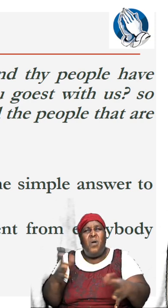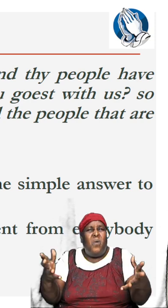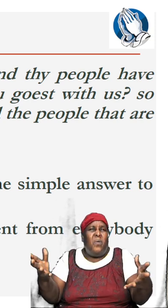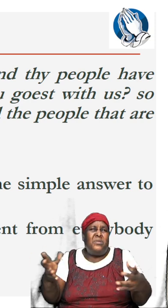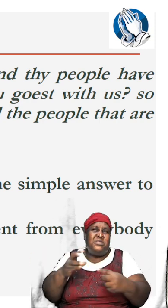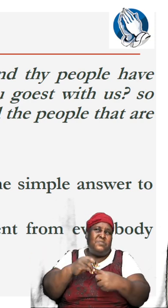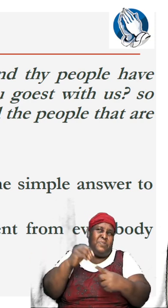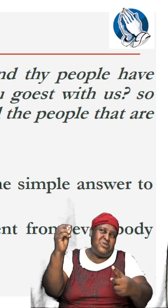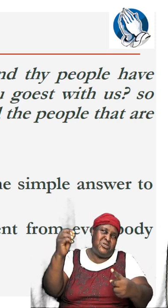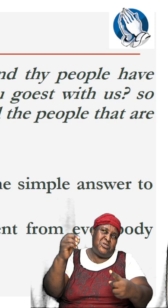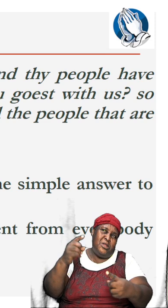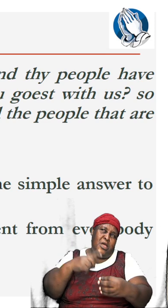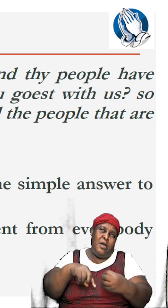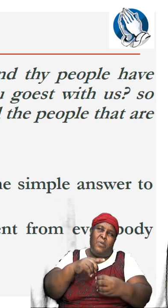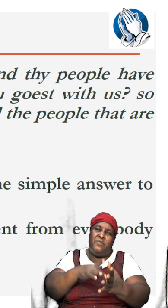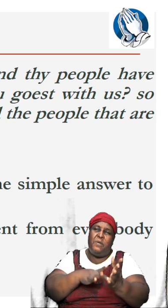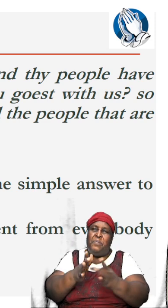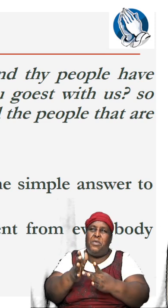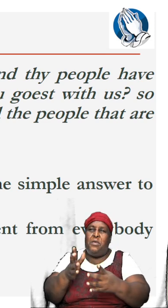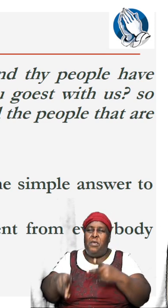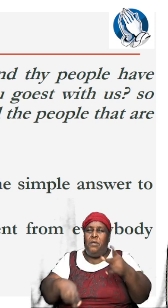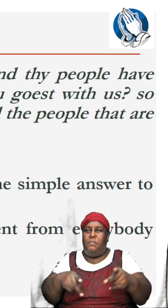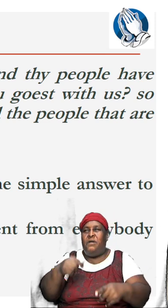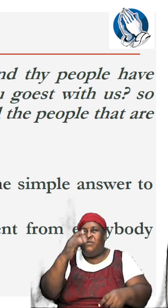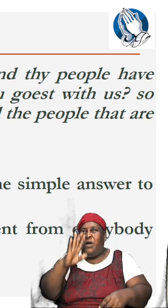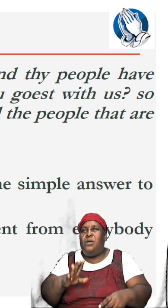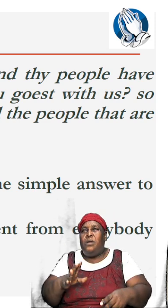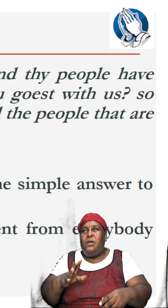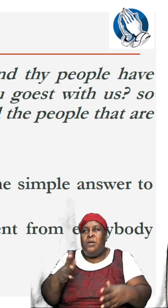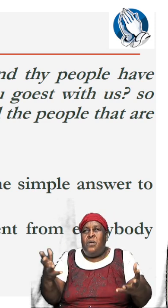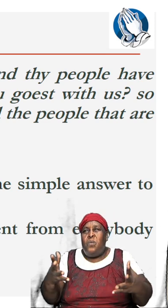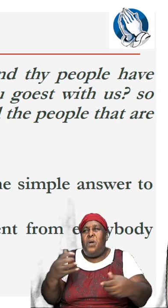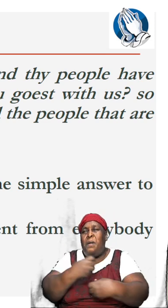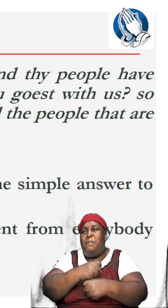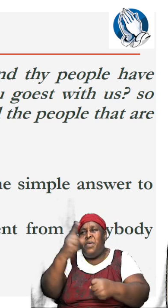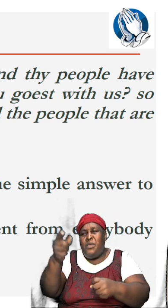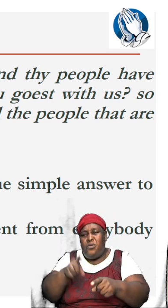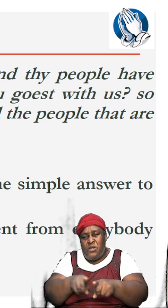God? What makes you different than everybody else?